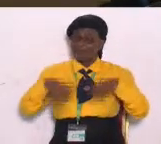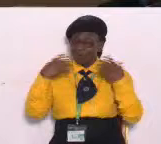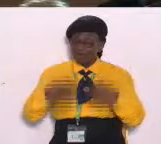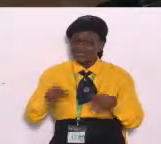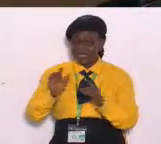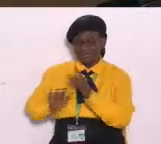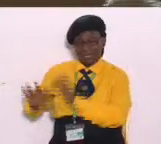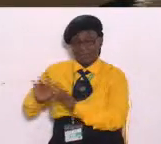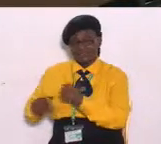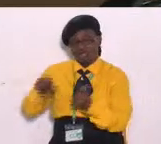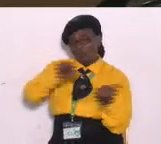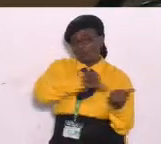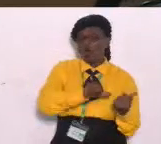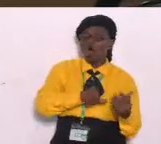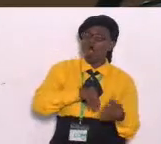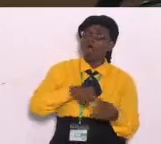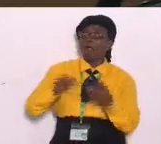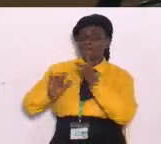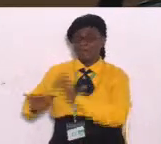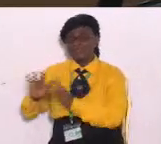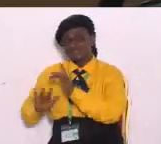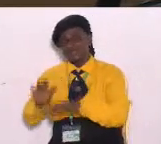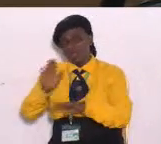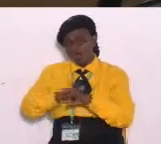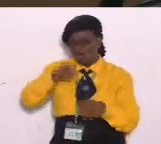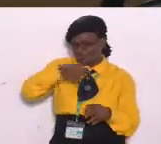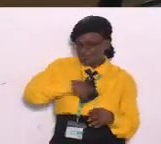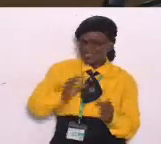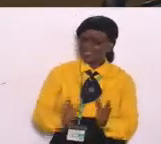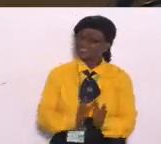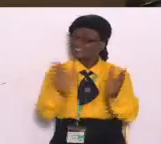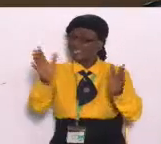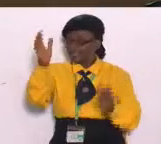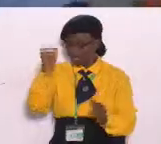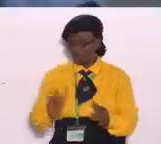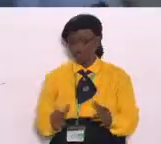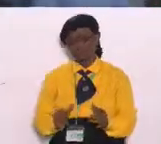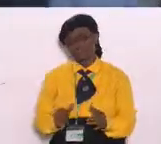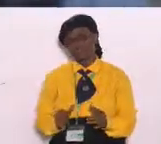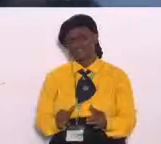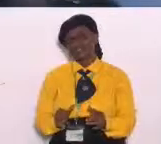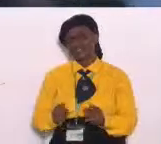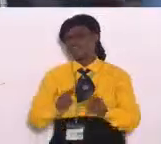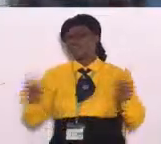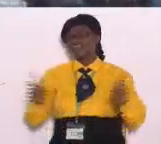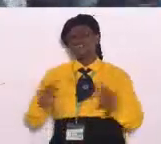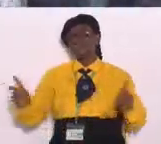pour mercy on me generously, generously.